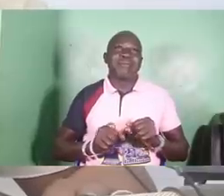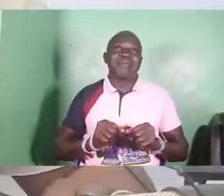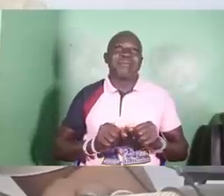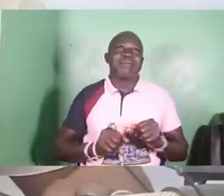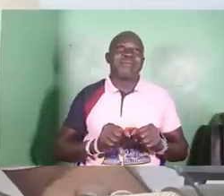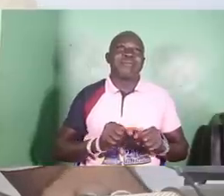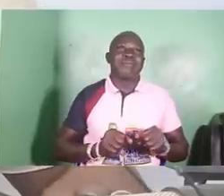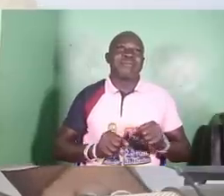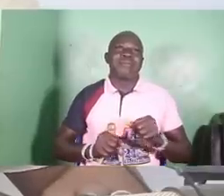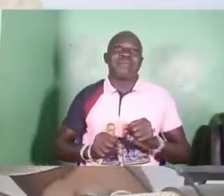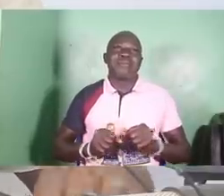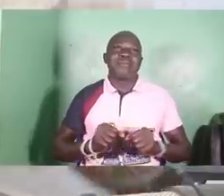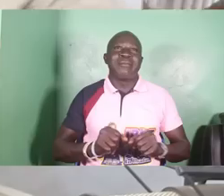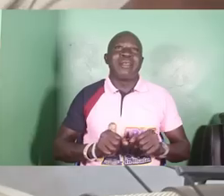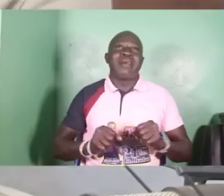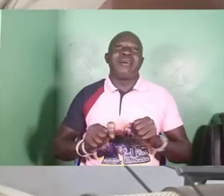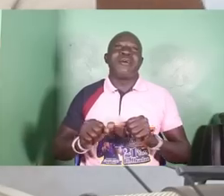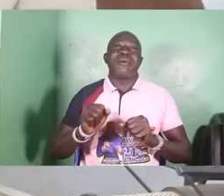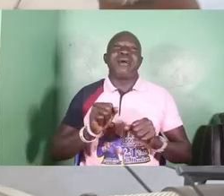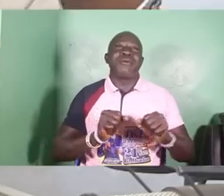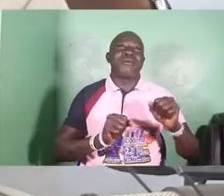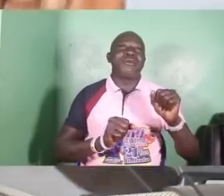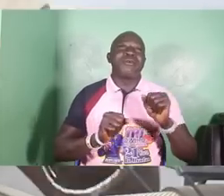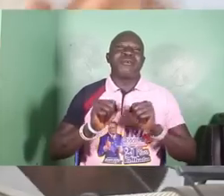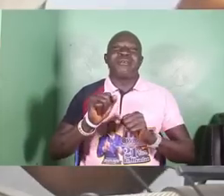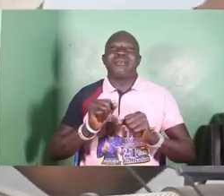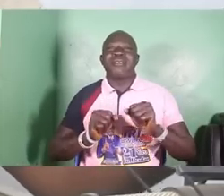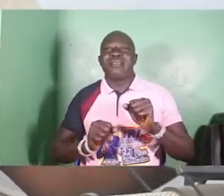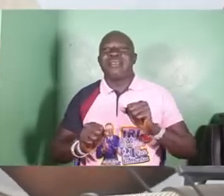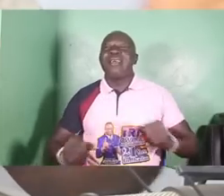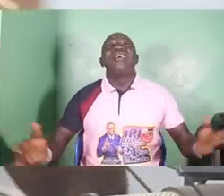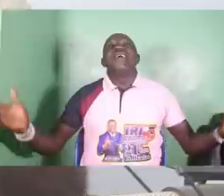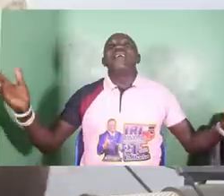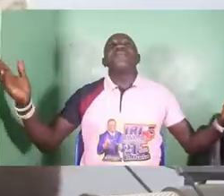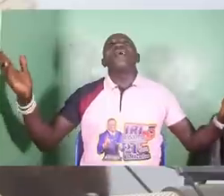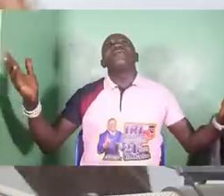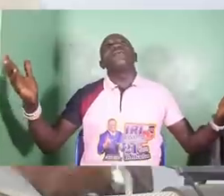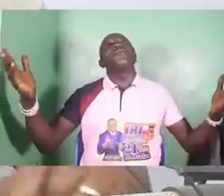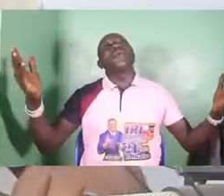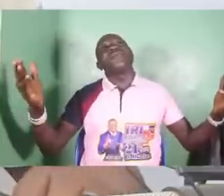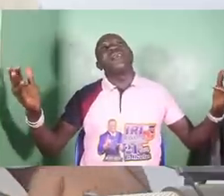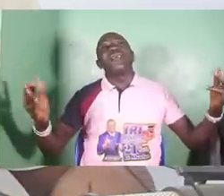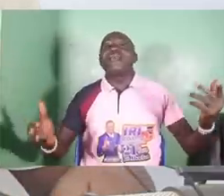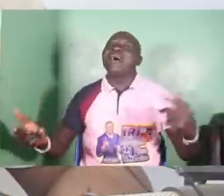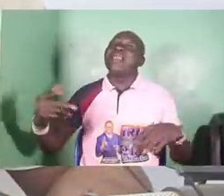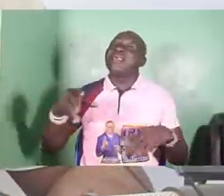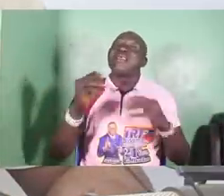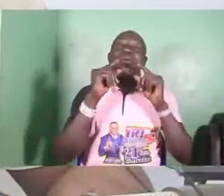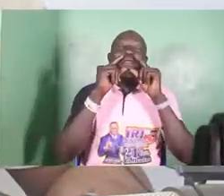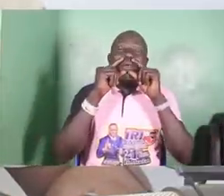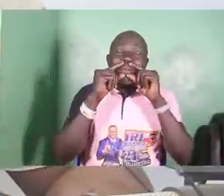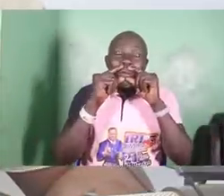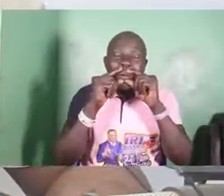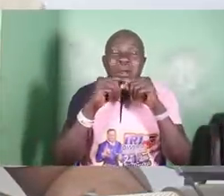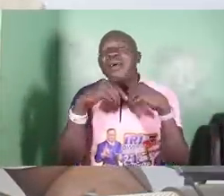kini ma fi sanre re oluwa oba oko nitori wi pe nigba to temi un ale